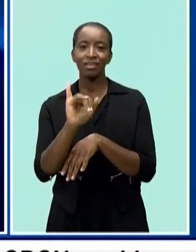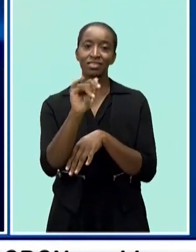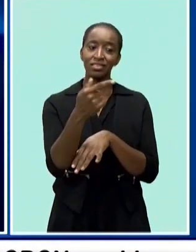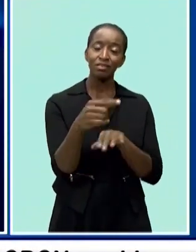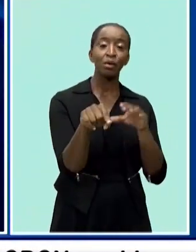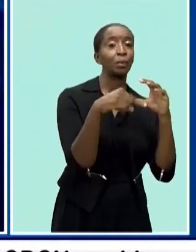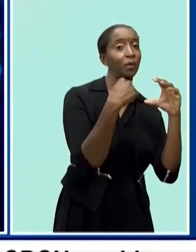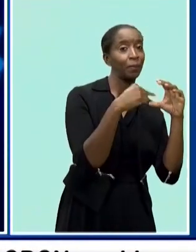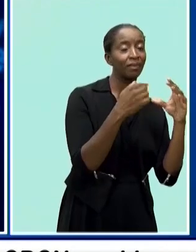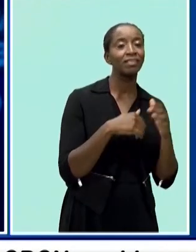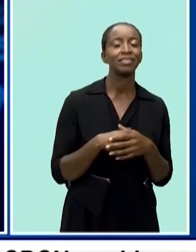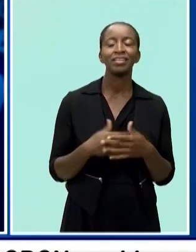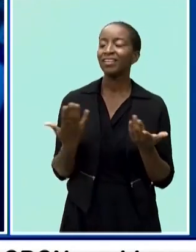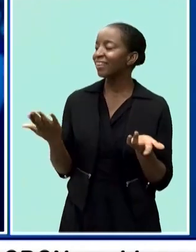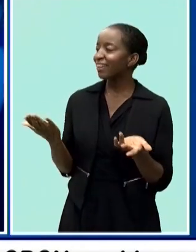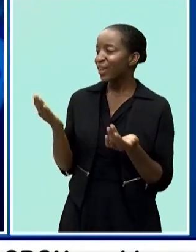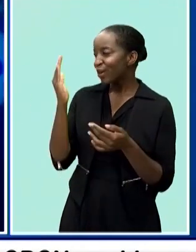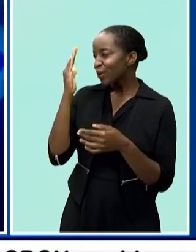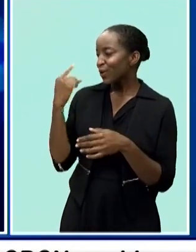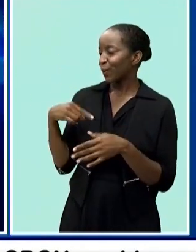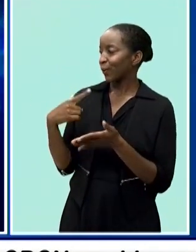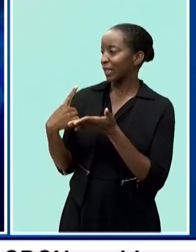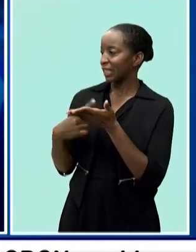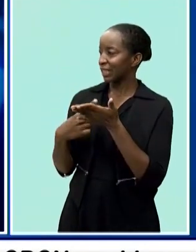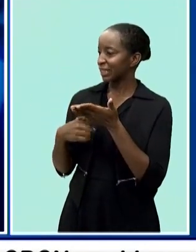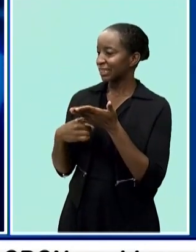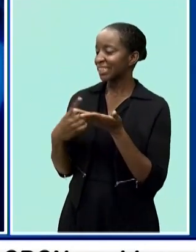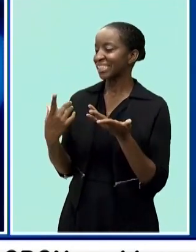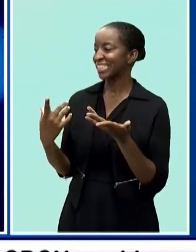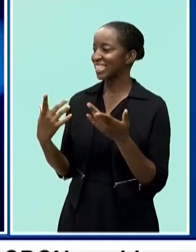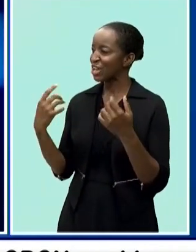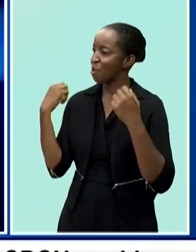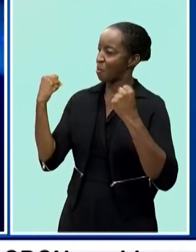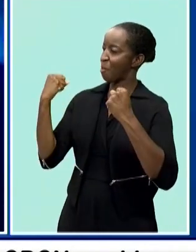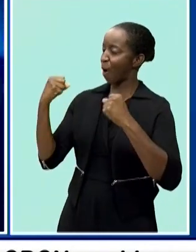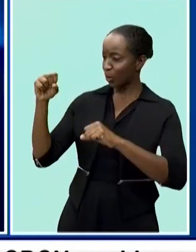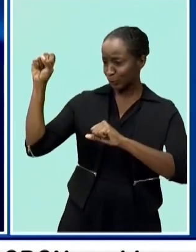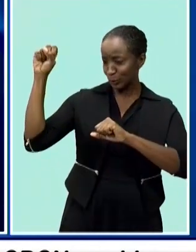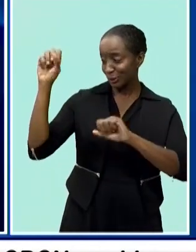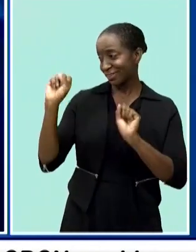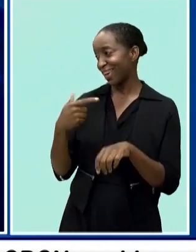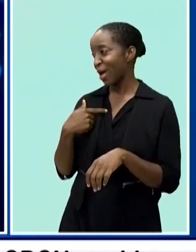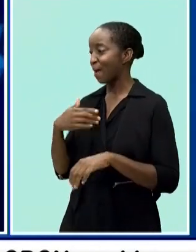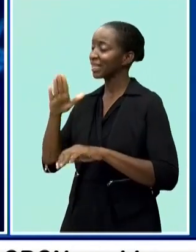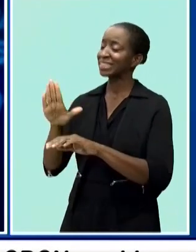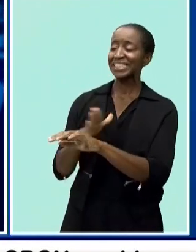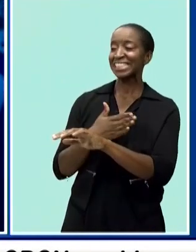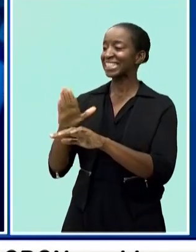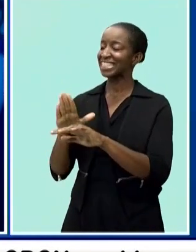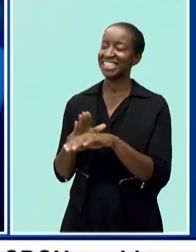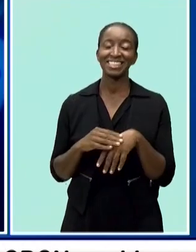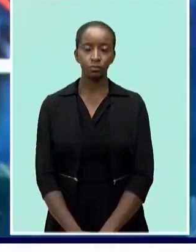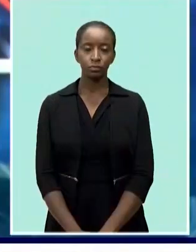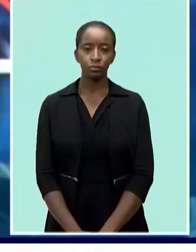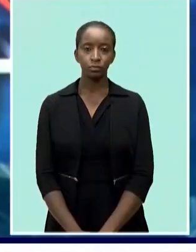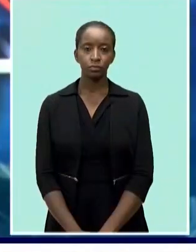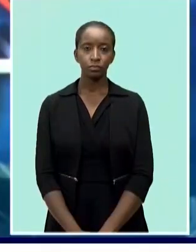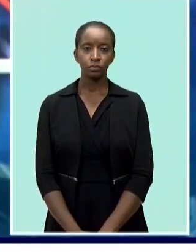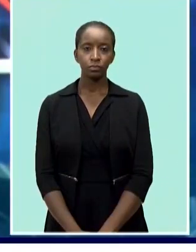know that when we were talking about superpowers, I wish that mine was singing? Well, she definitely has a pipe, Sharika. Most certainly. Thank you so